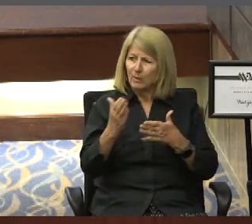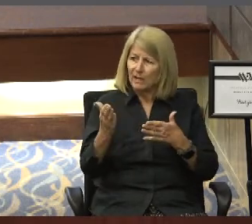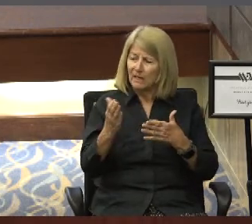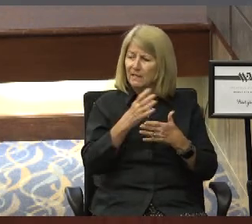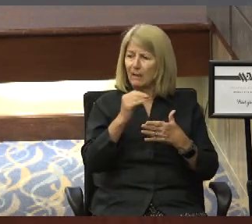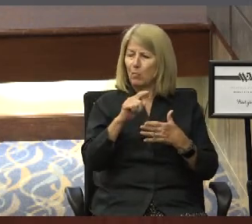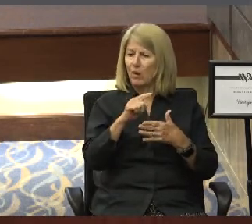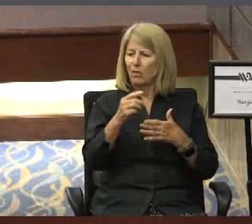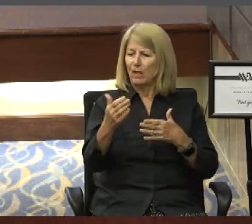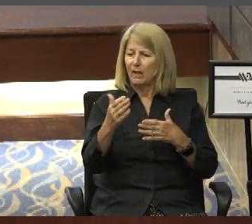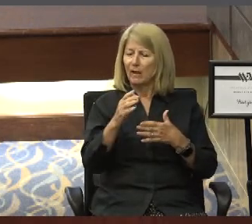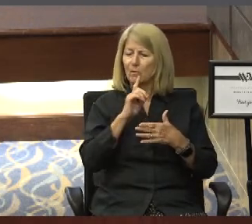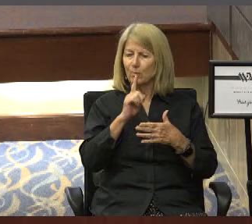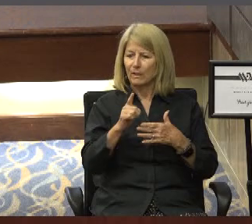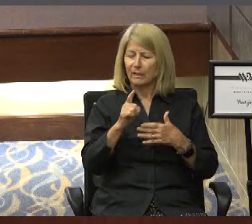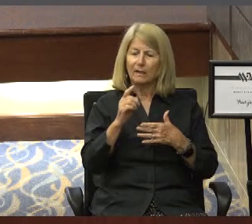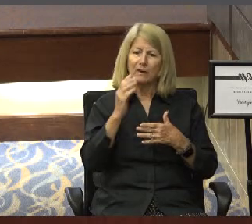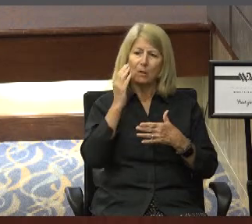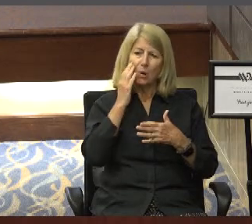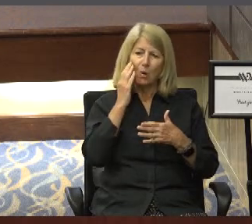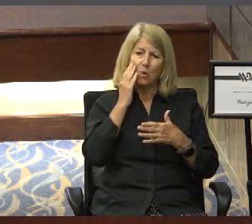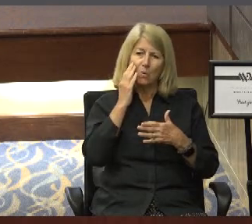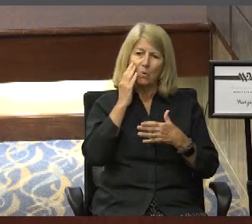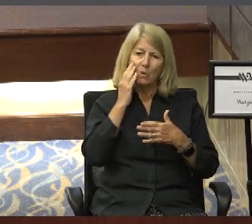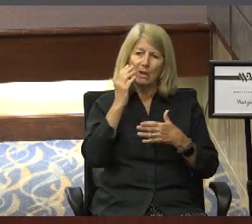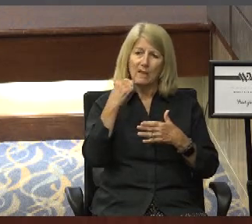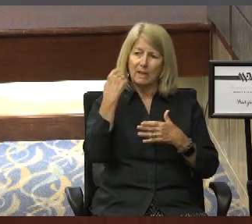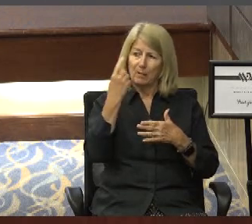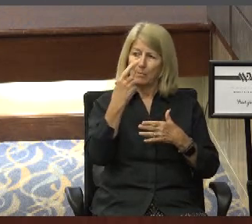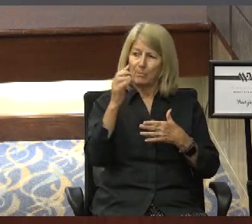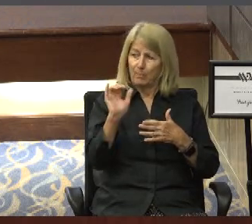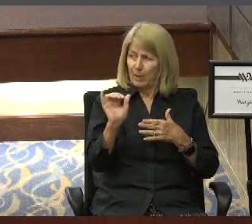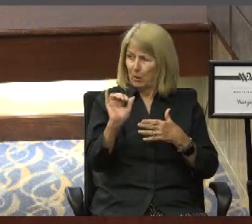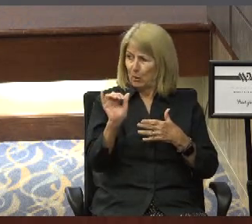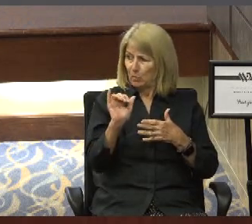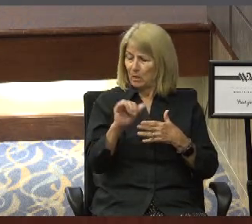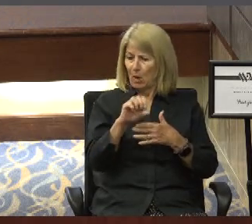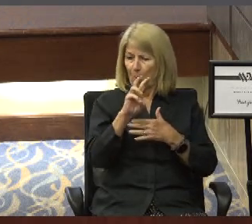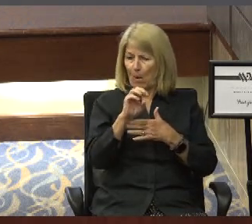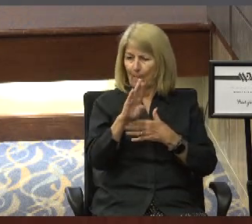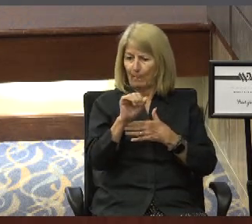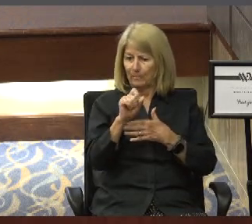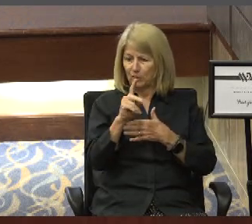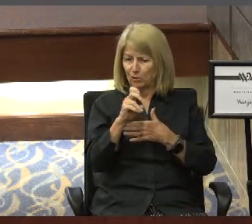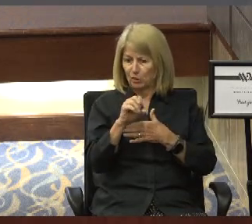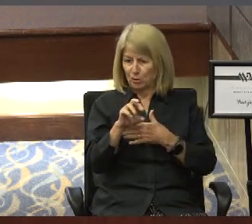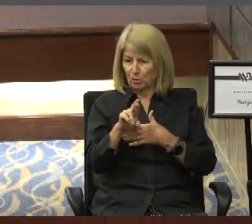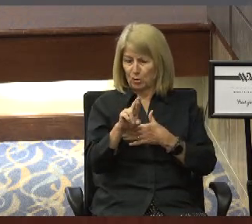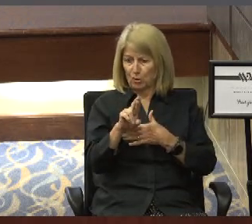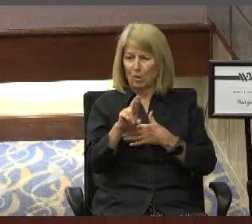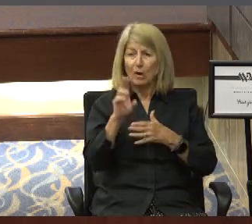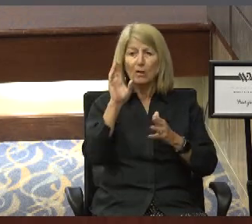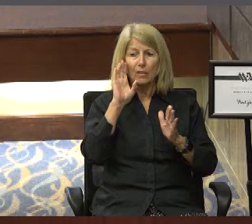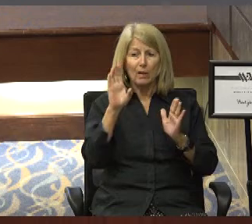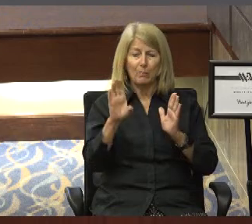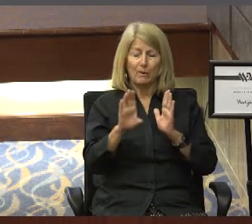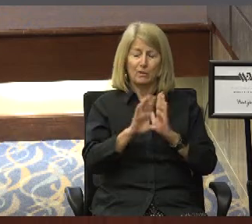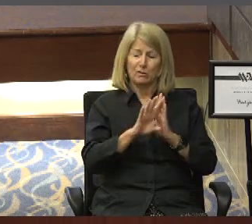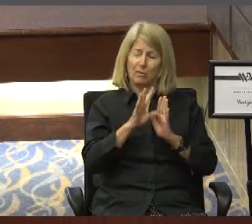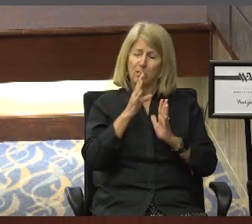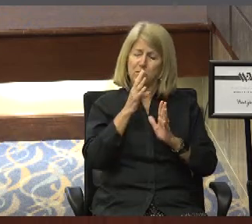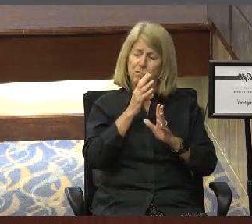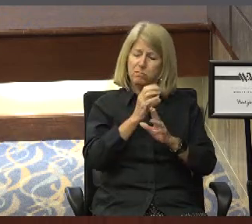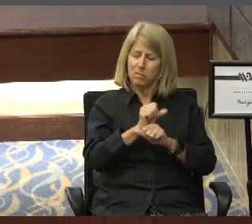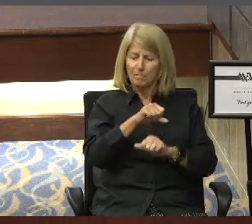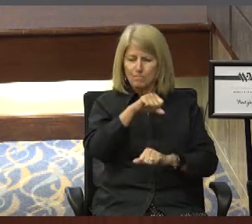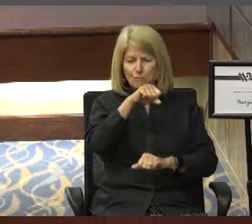And one thing everybody I know does is, like I say, peers down Webster to see what, the pictures here are very compelling. I love it.